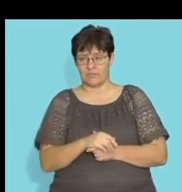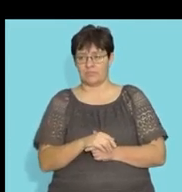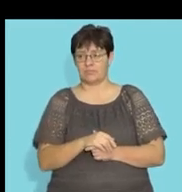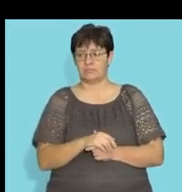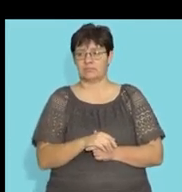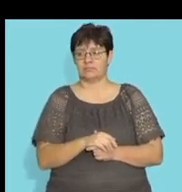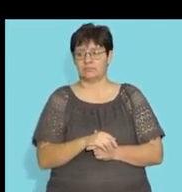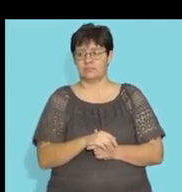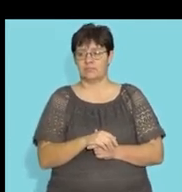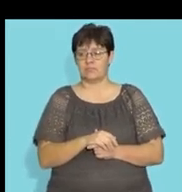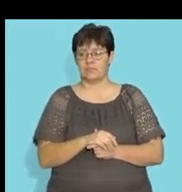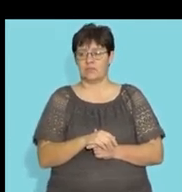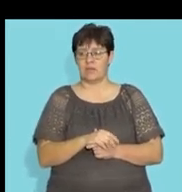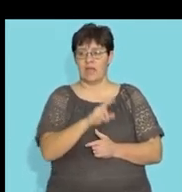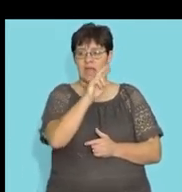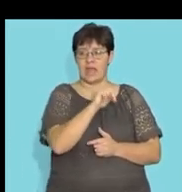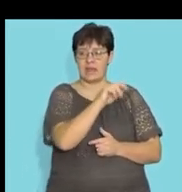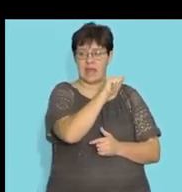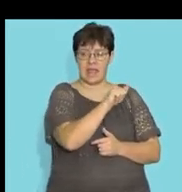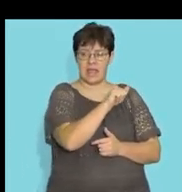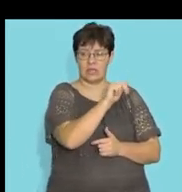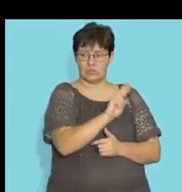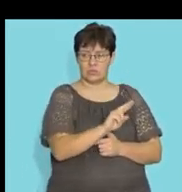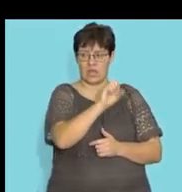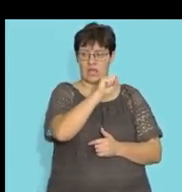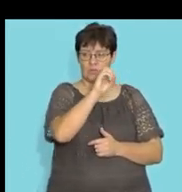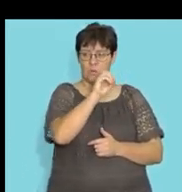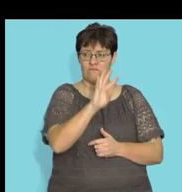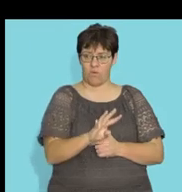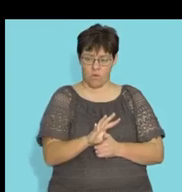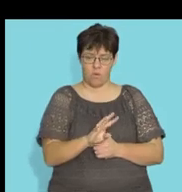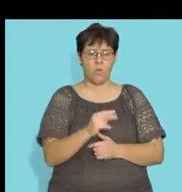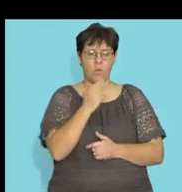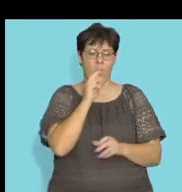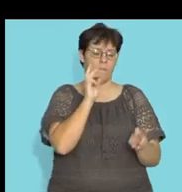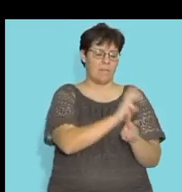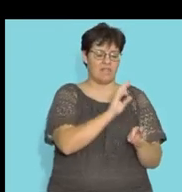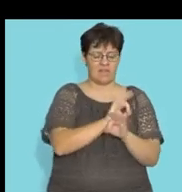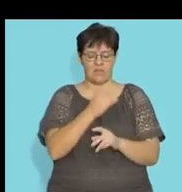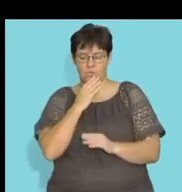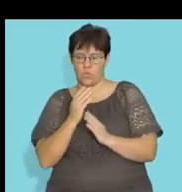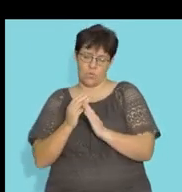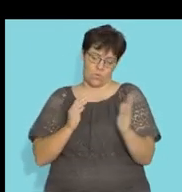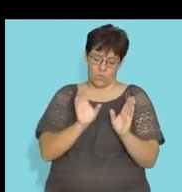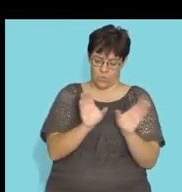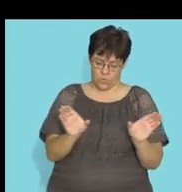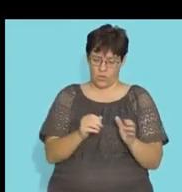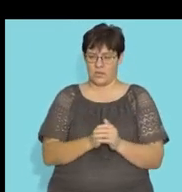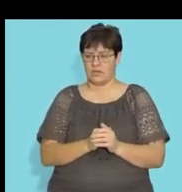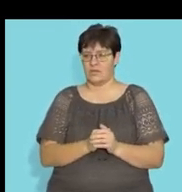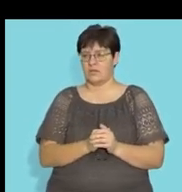at is if this child is sodium sulfate, who's the mom and the dad, then I would